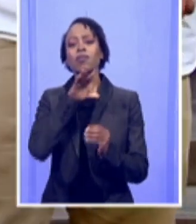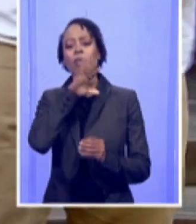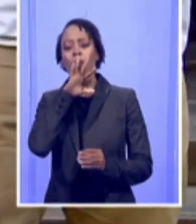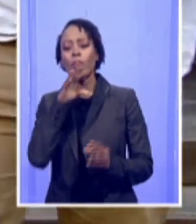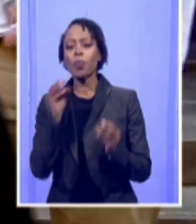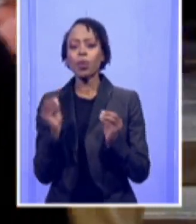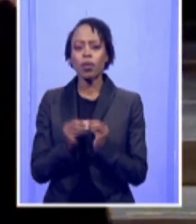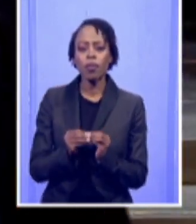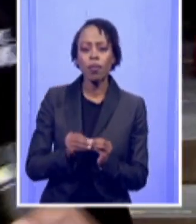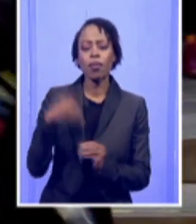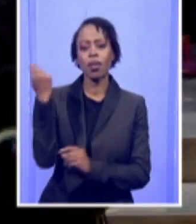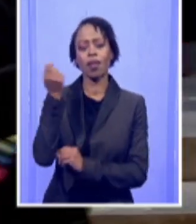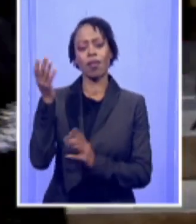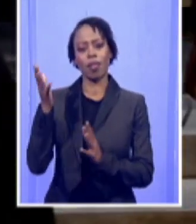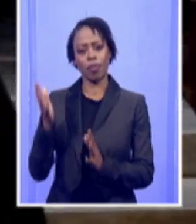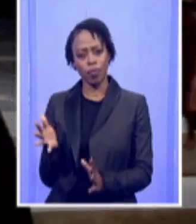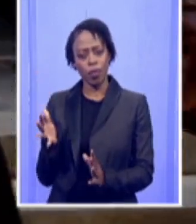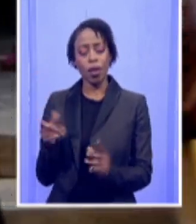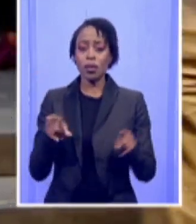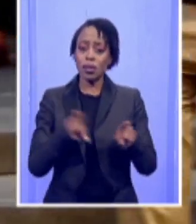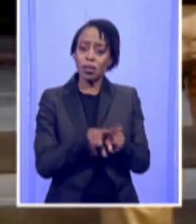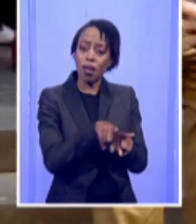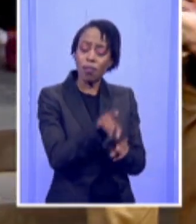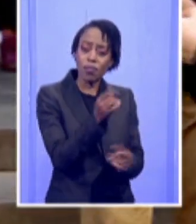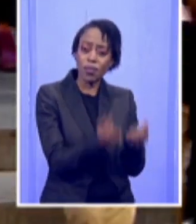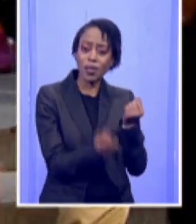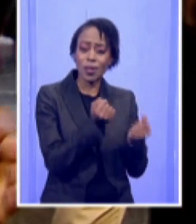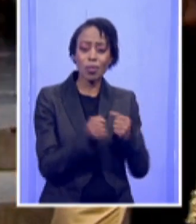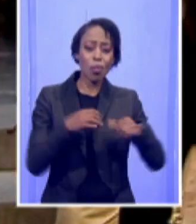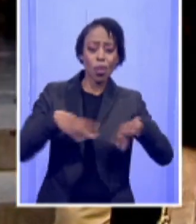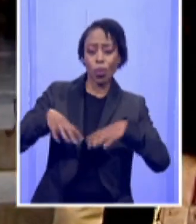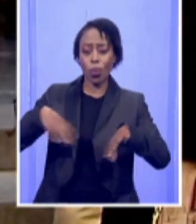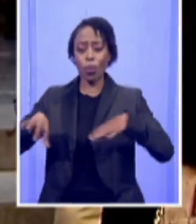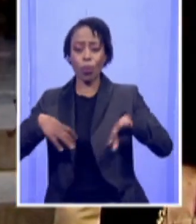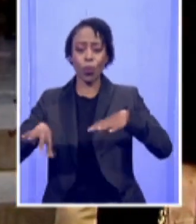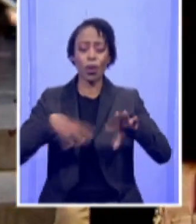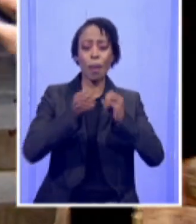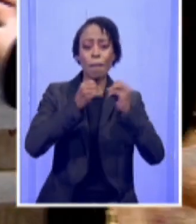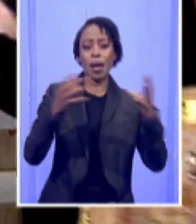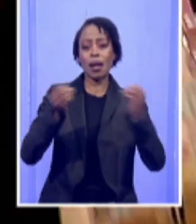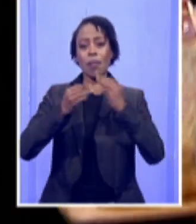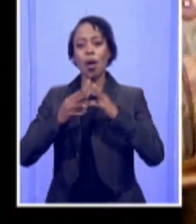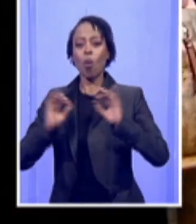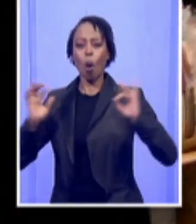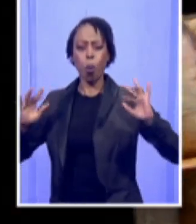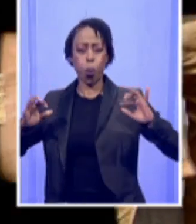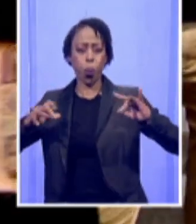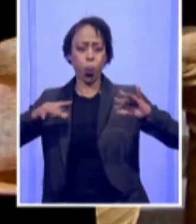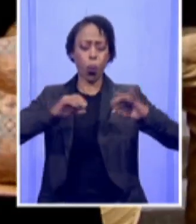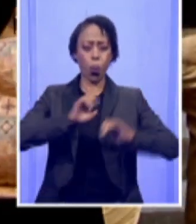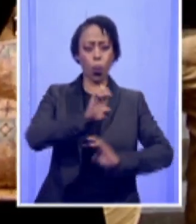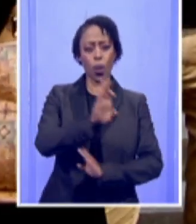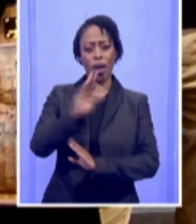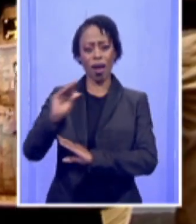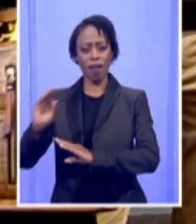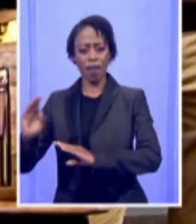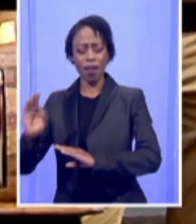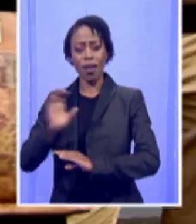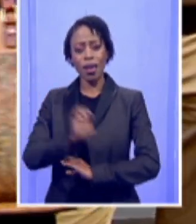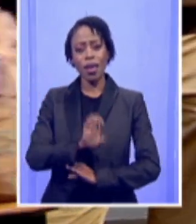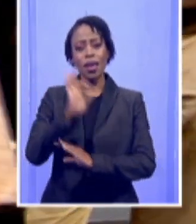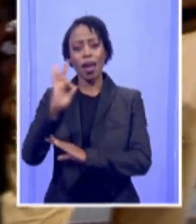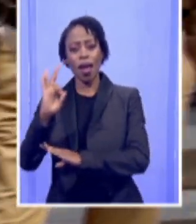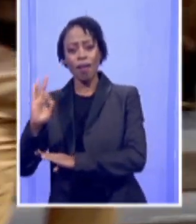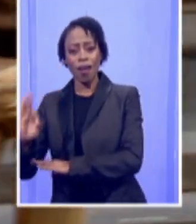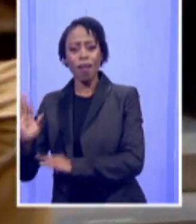speech here in the court. It's still a hive of activity out here as EFF supporters continue to celebrate this judgment. We understand